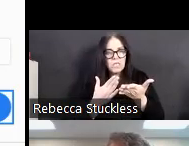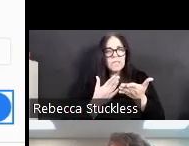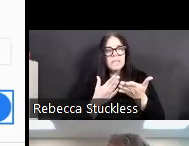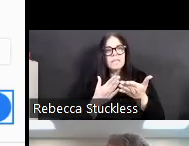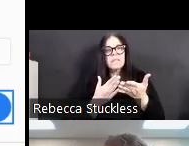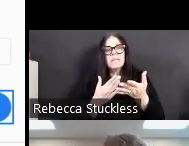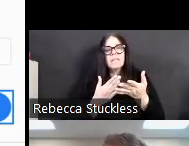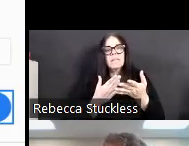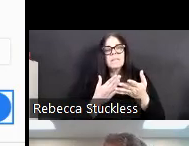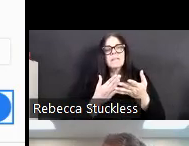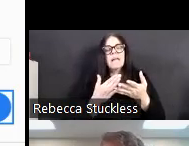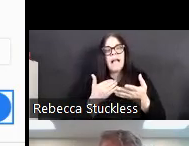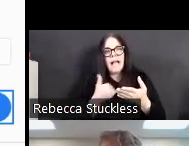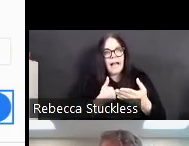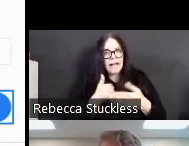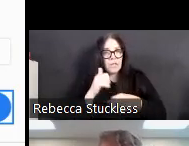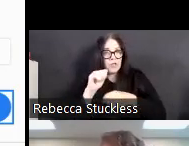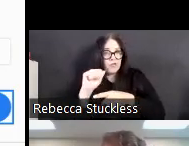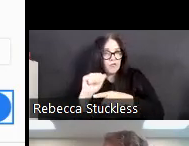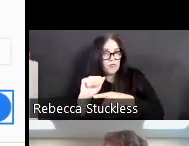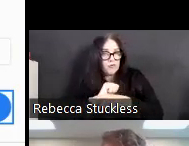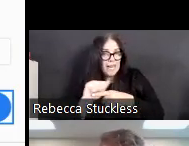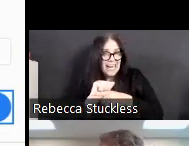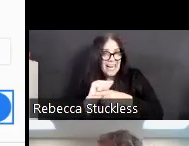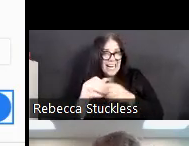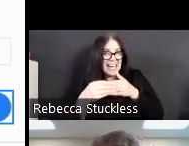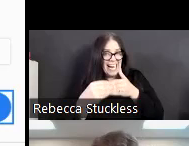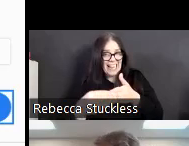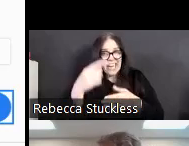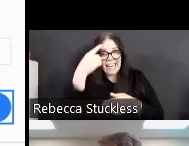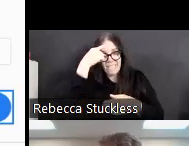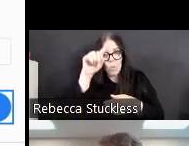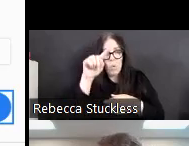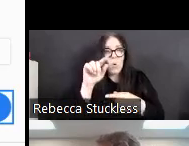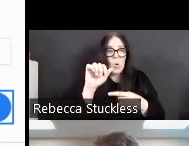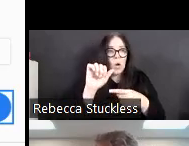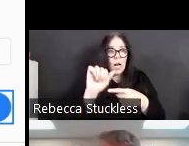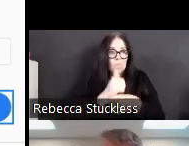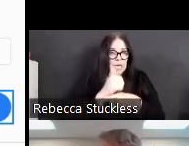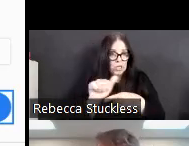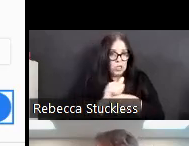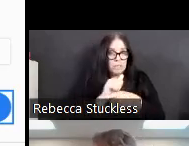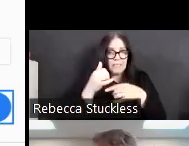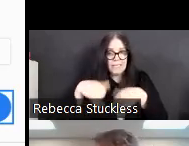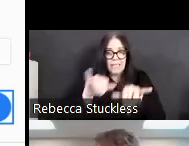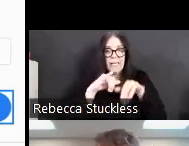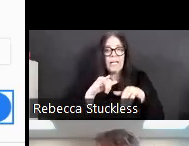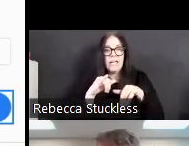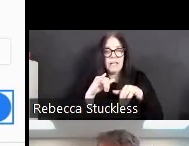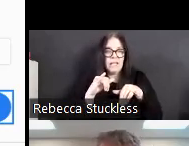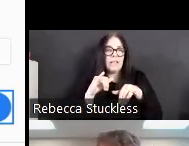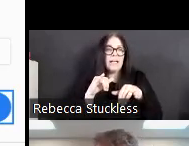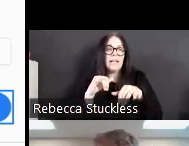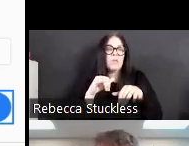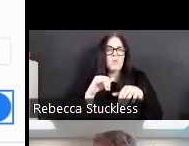training guideline for the apprenticeship standards that say these are the skills apprentices need to